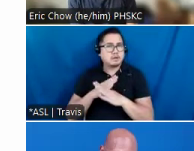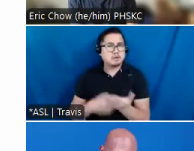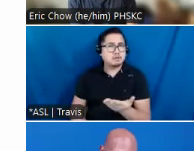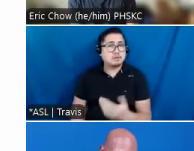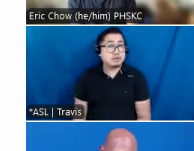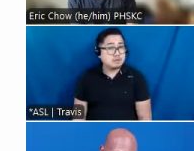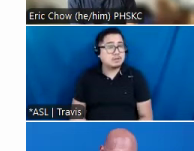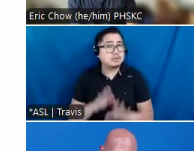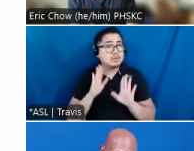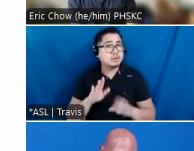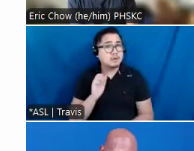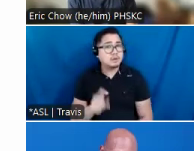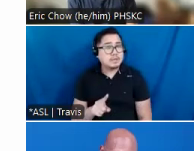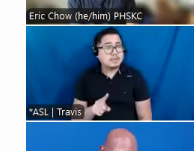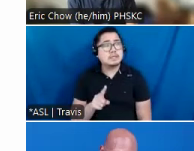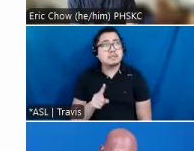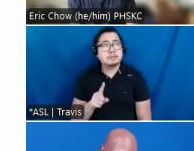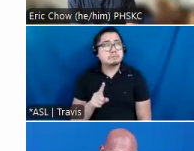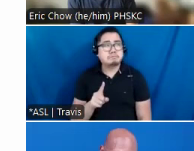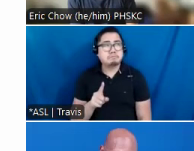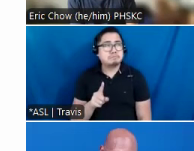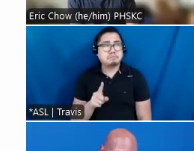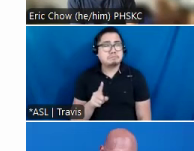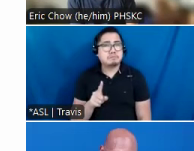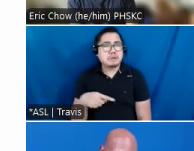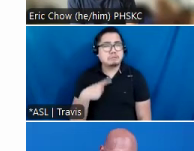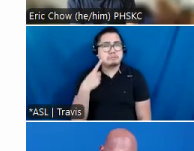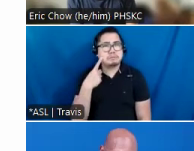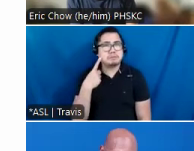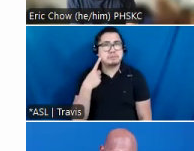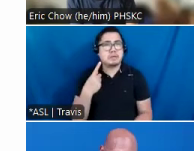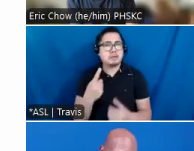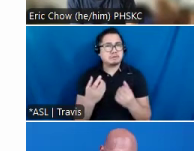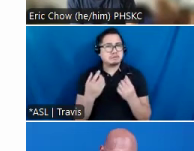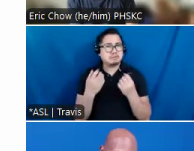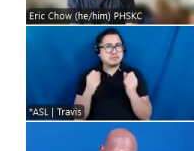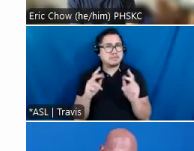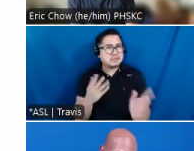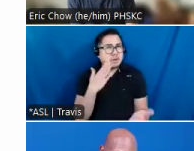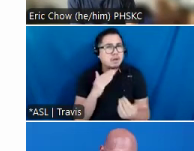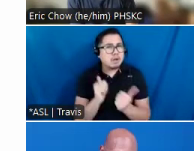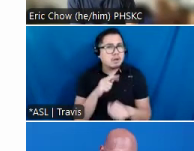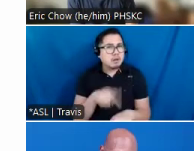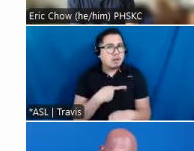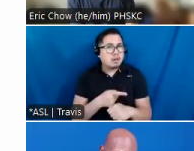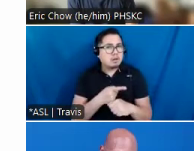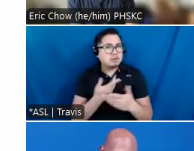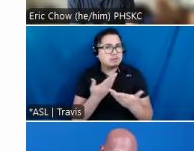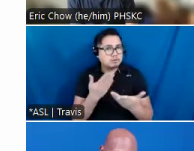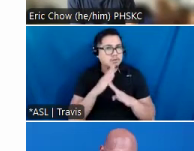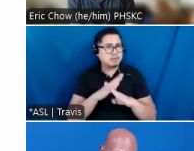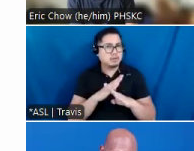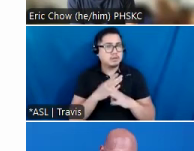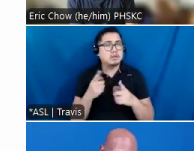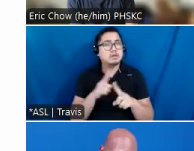Yeah, that's a great question. I don't think anyone really knows exactly how long, but we do know that